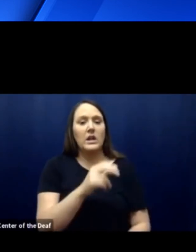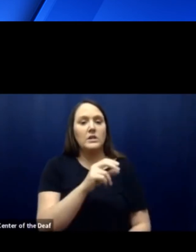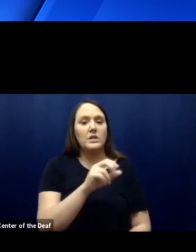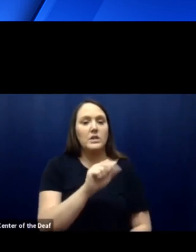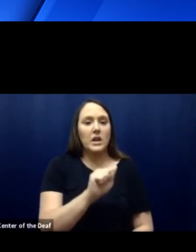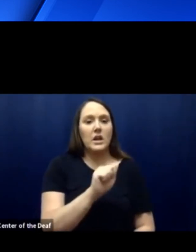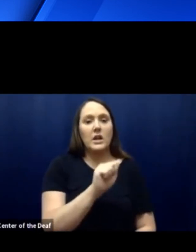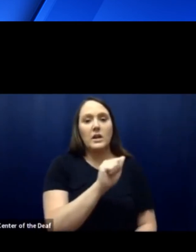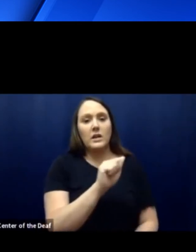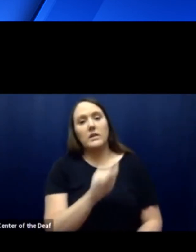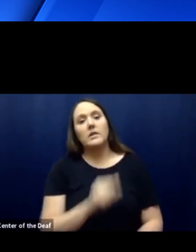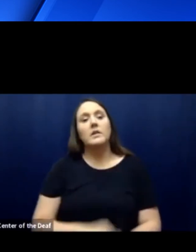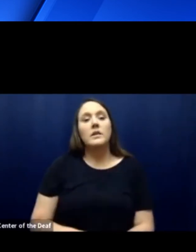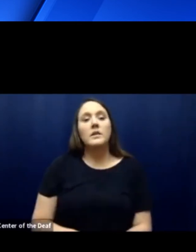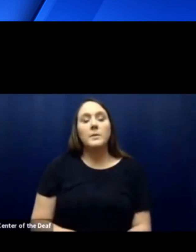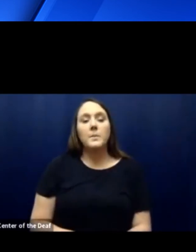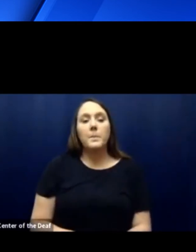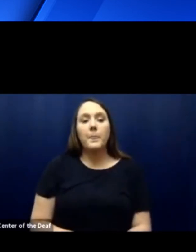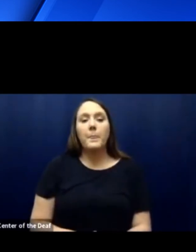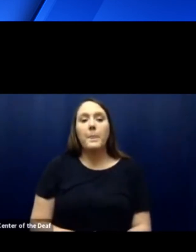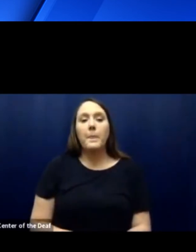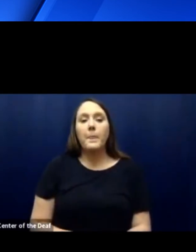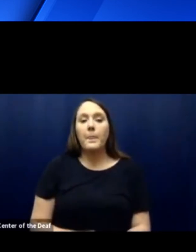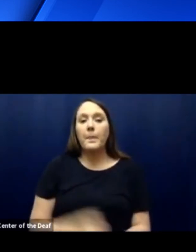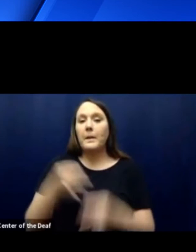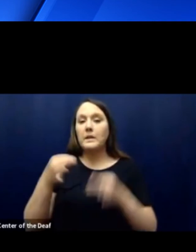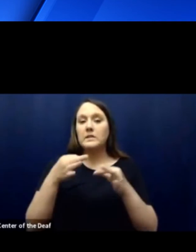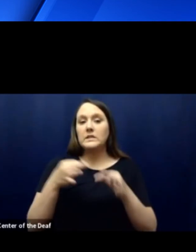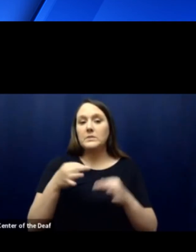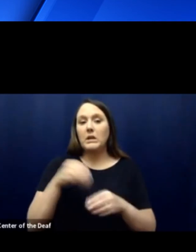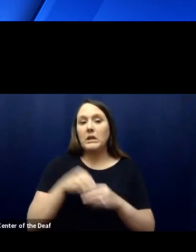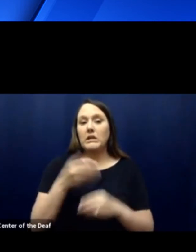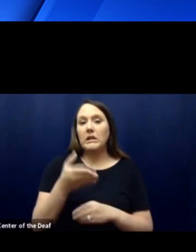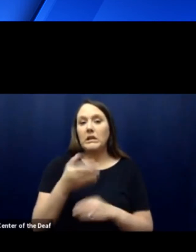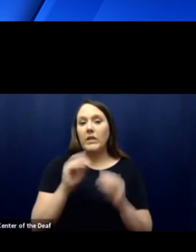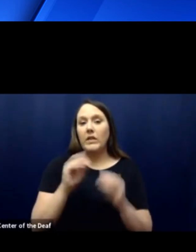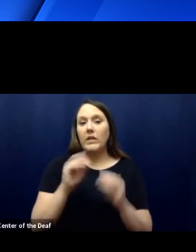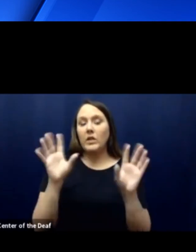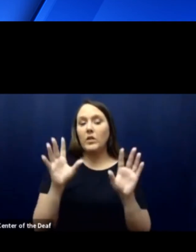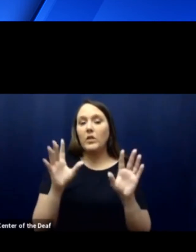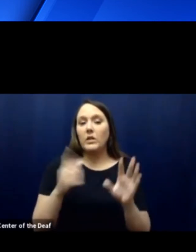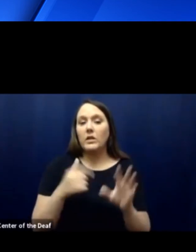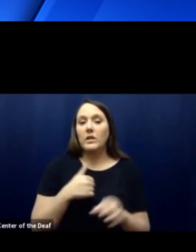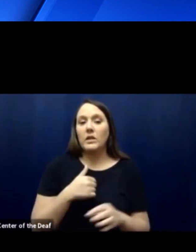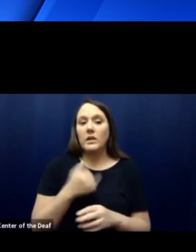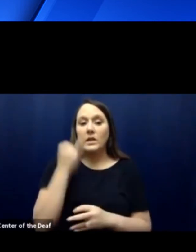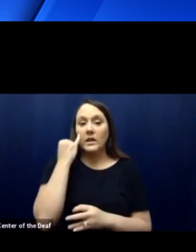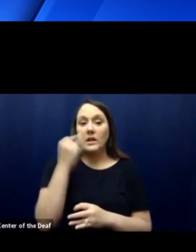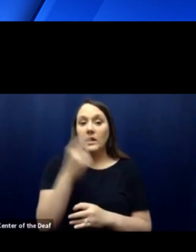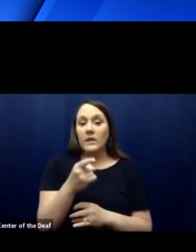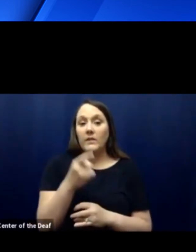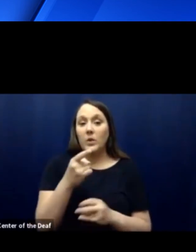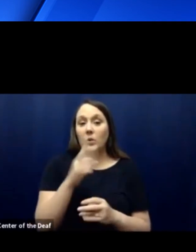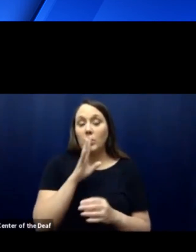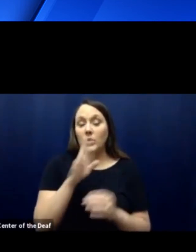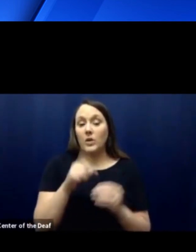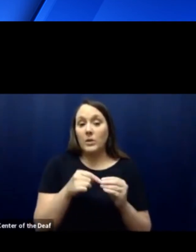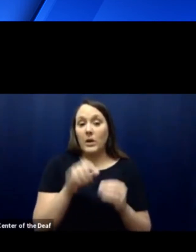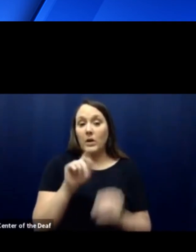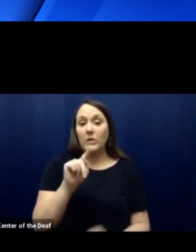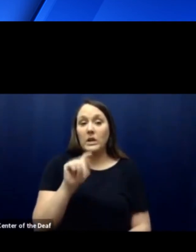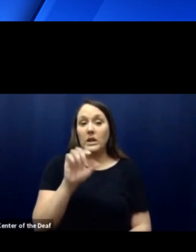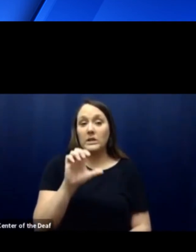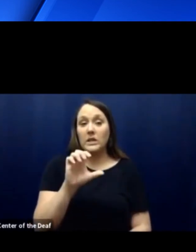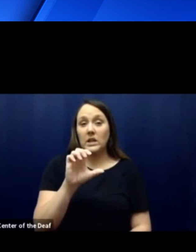68-2-601? Well, it's explained in there pretty clearly. If you're referring to the TCA